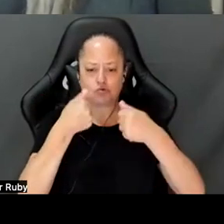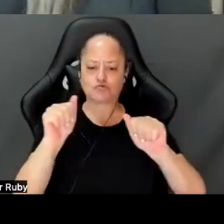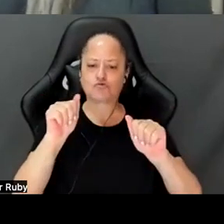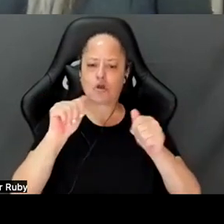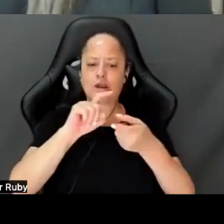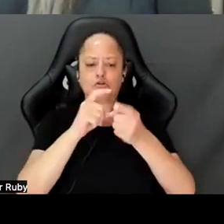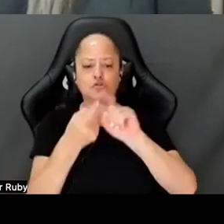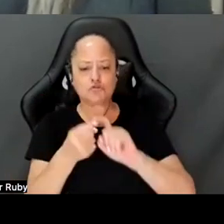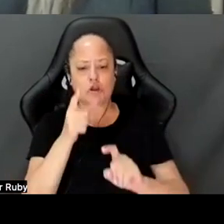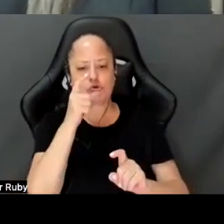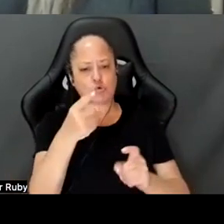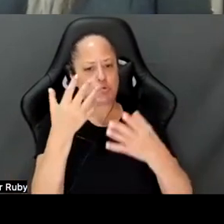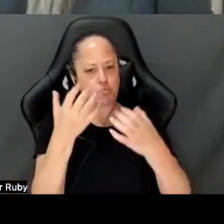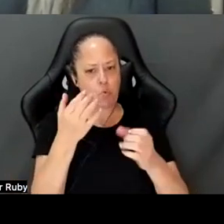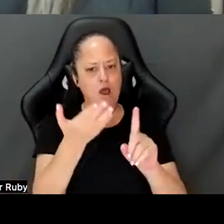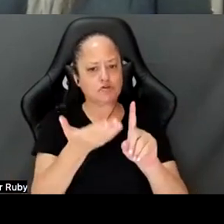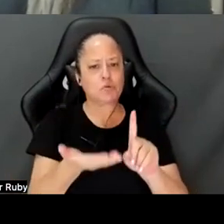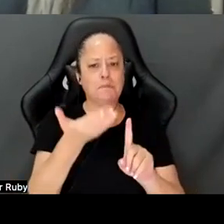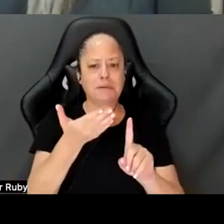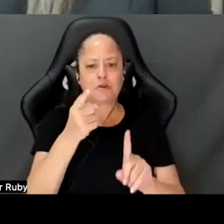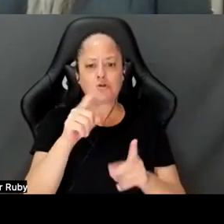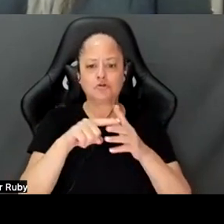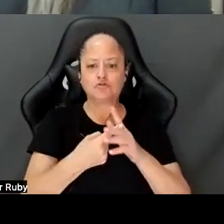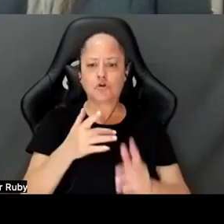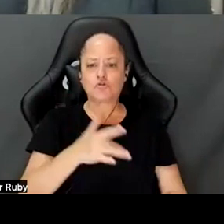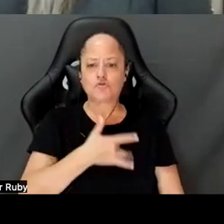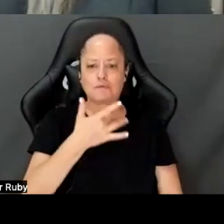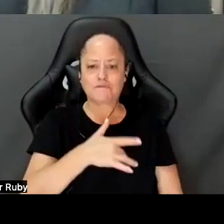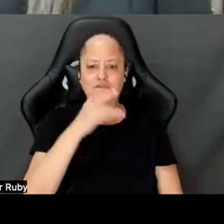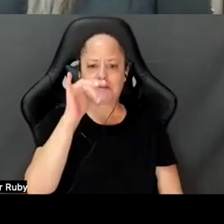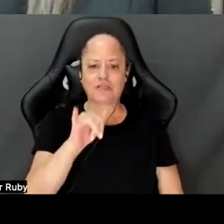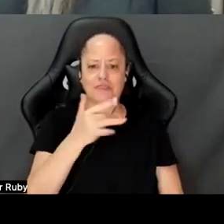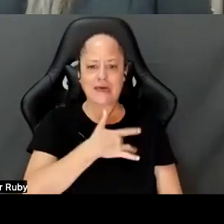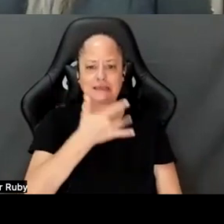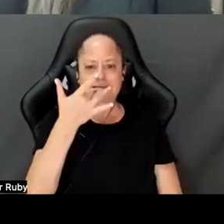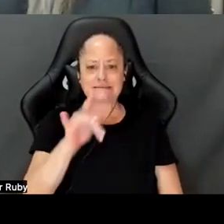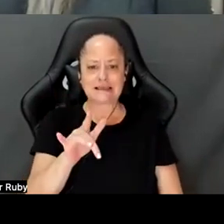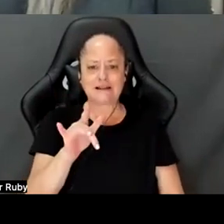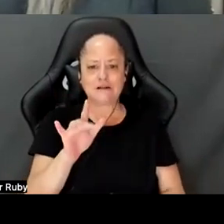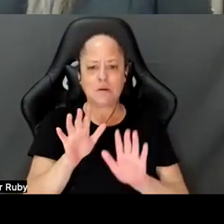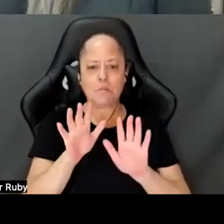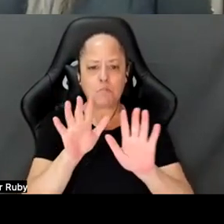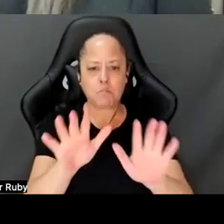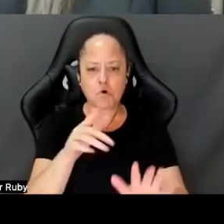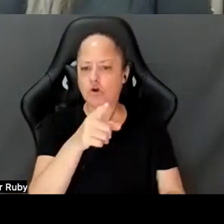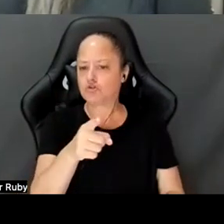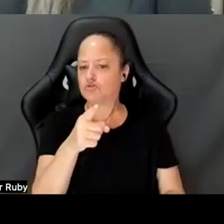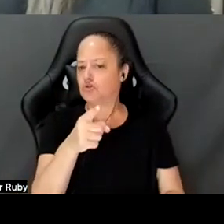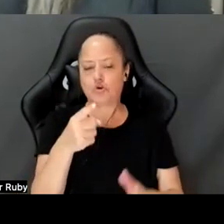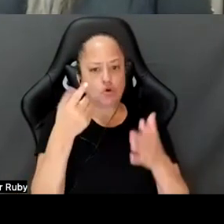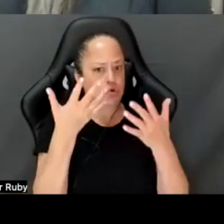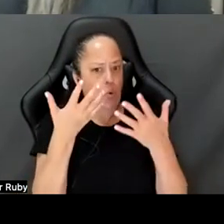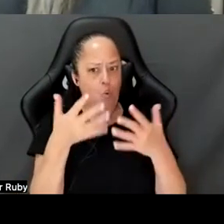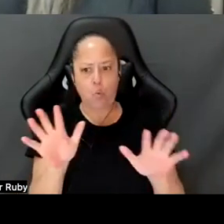want to be. And so when you start to feel that sense of push towards something that you don't want, or something